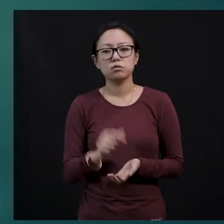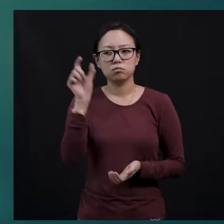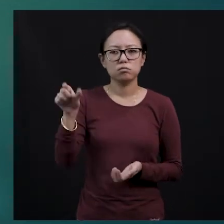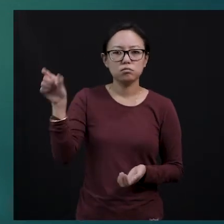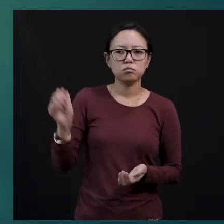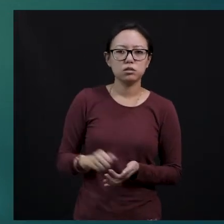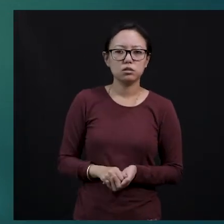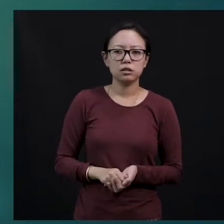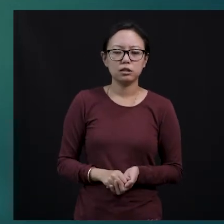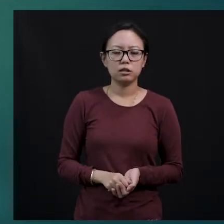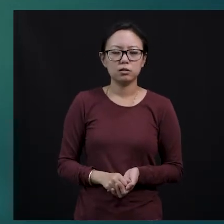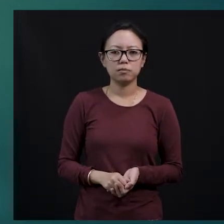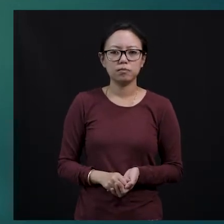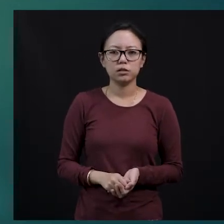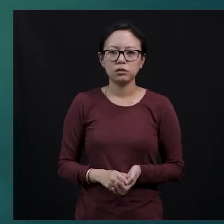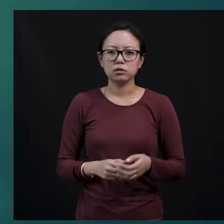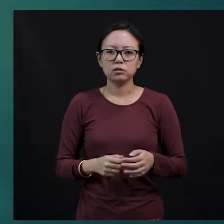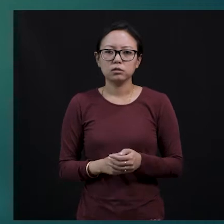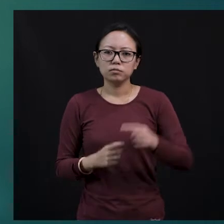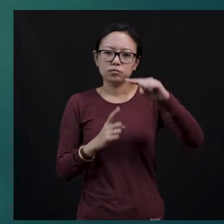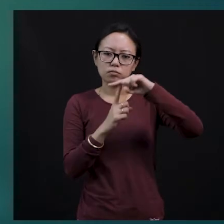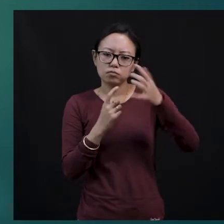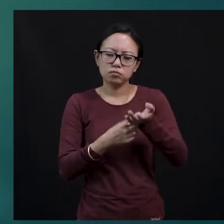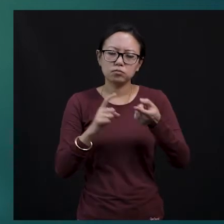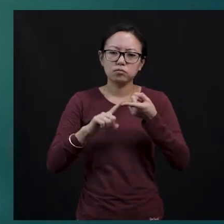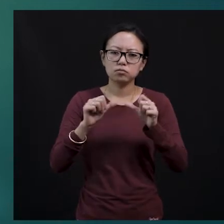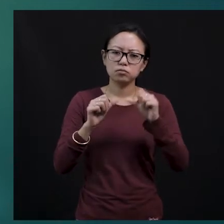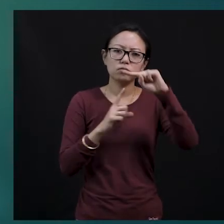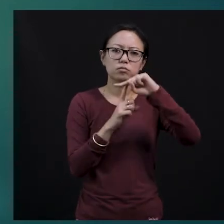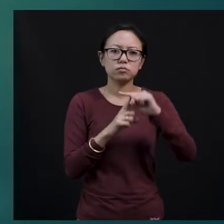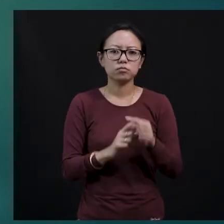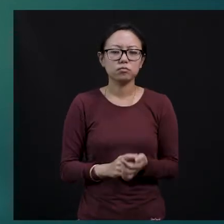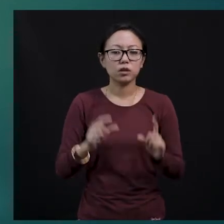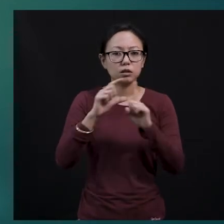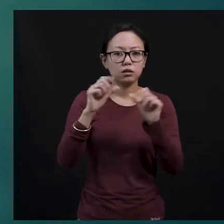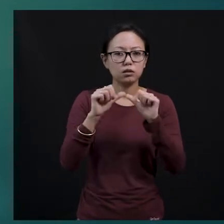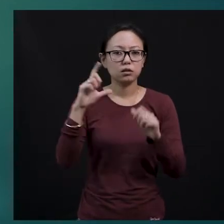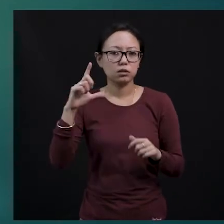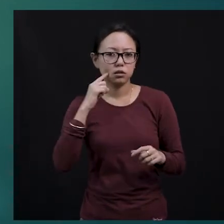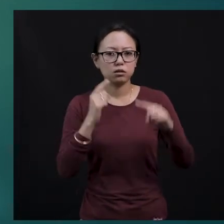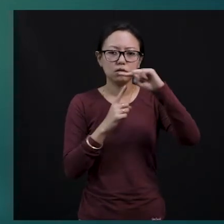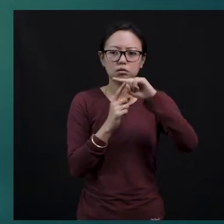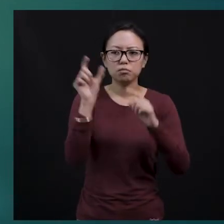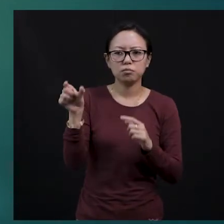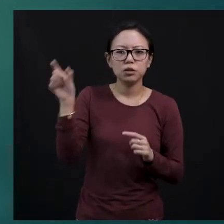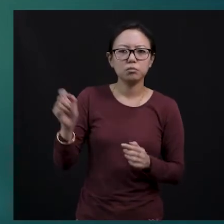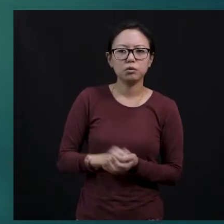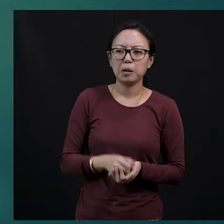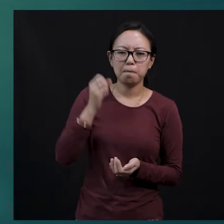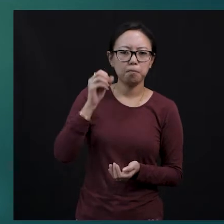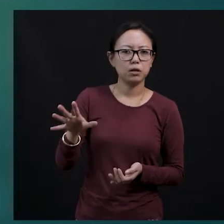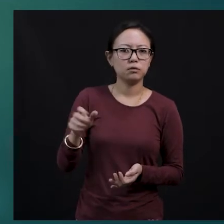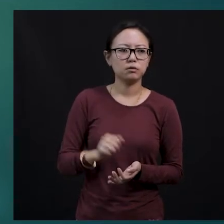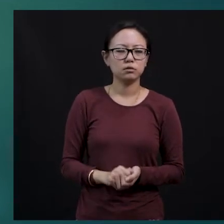in the lower caste was a vital priority in addressing social inequalities. He said if women